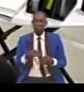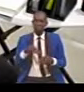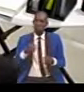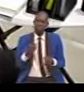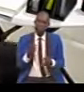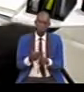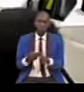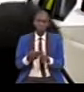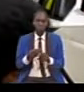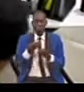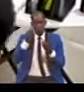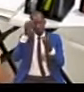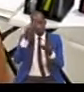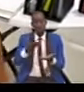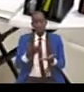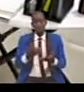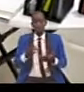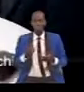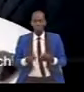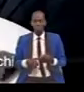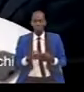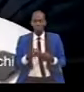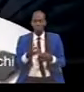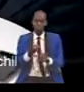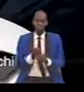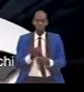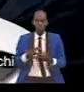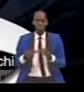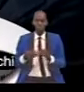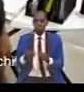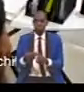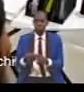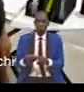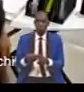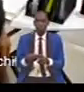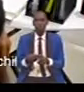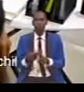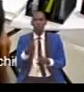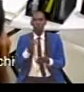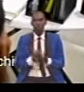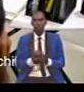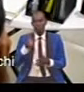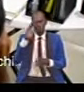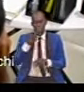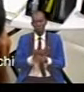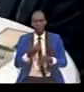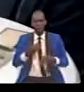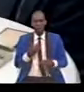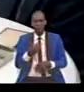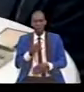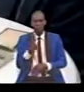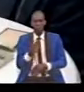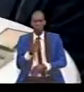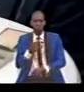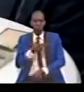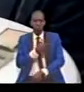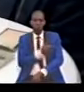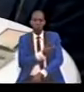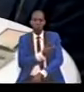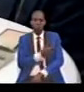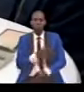notice. To cut the story short, Mrs. Graham has found this hard drug on your child. Oh my